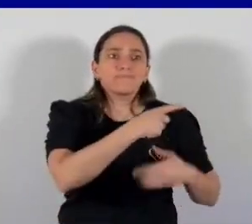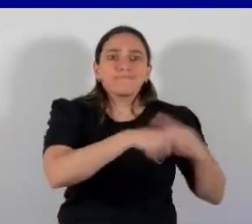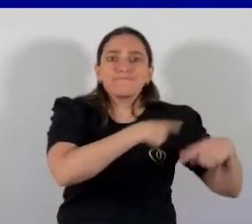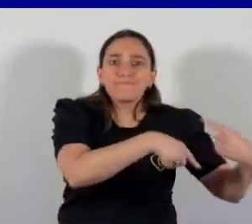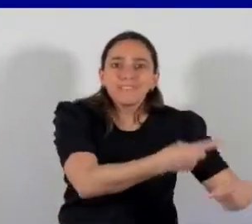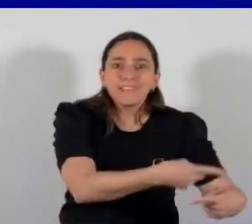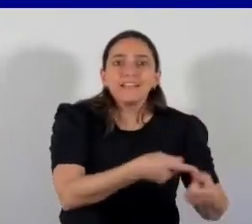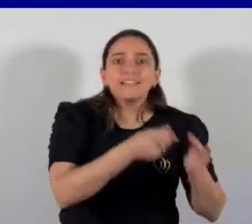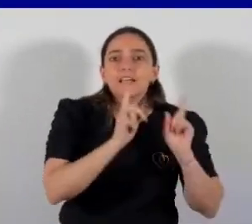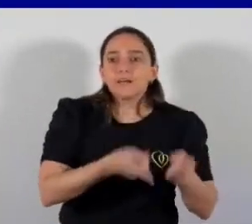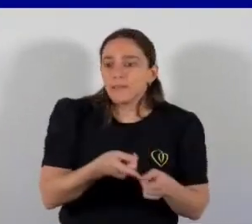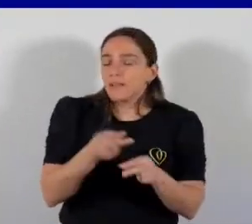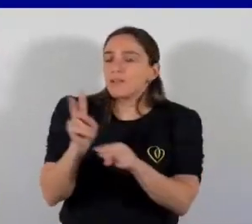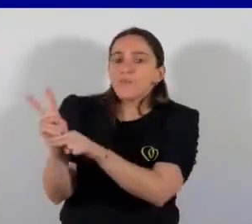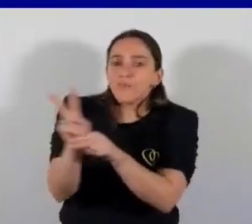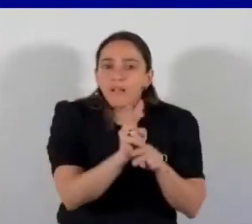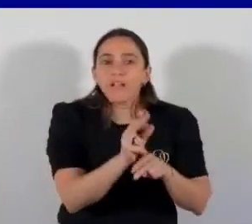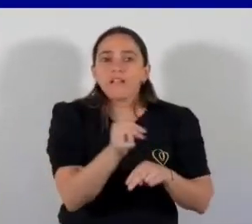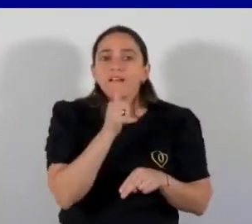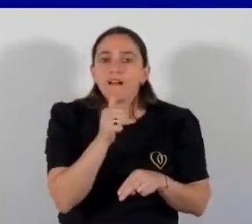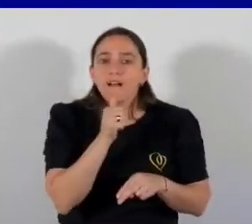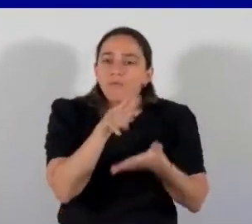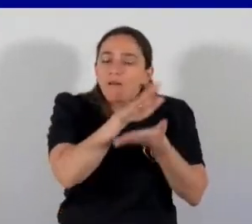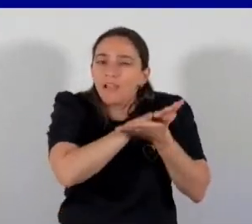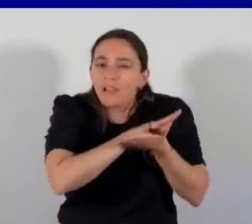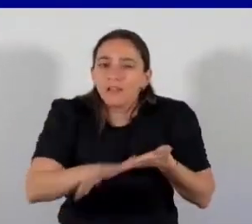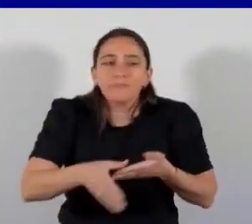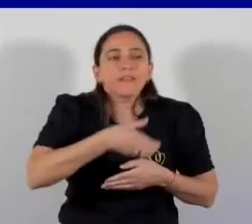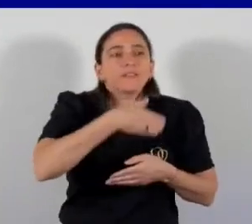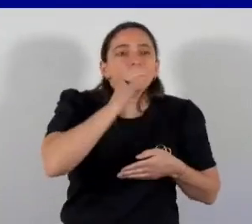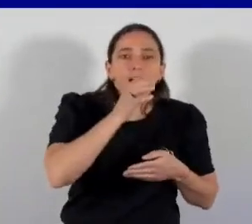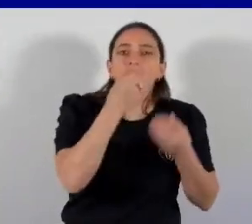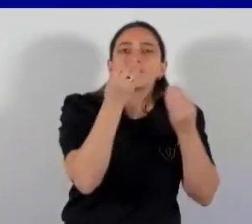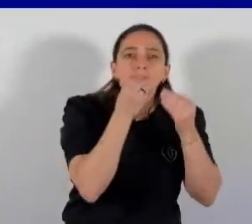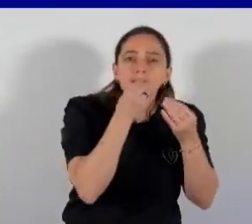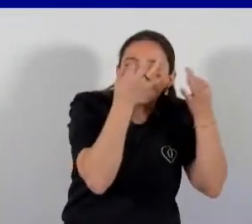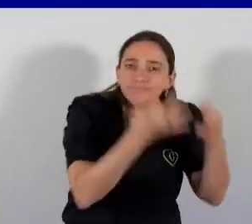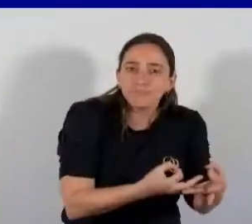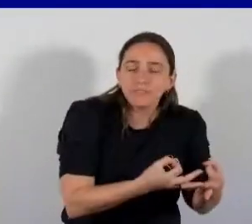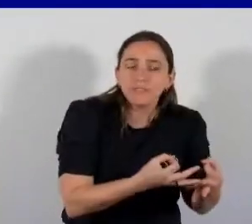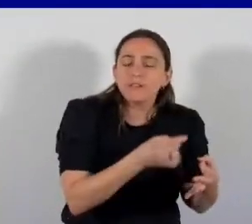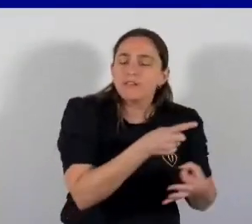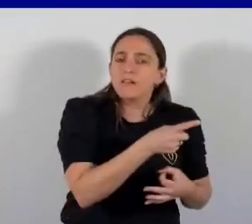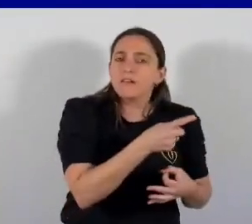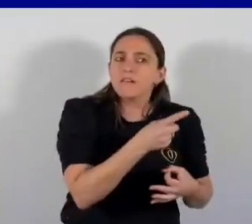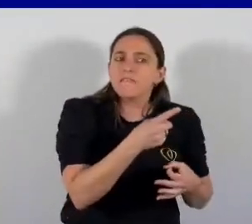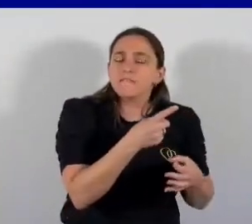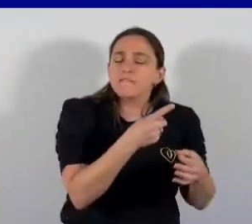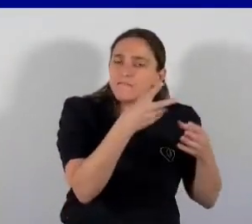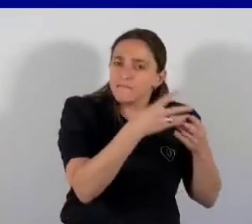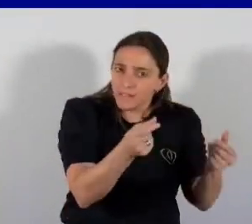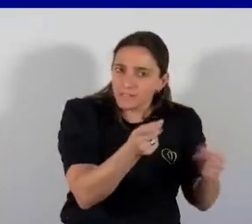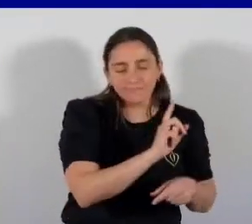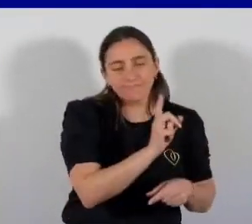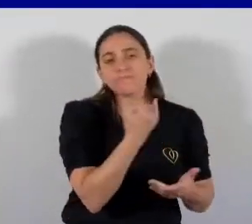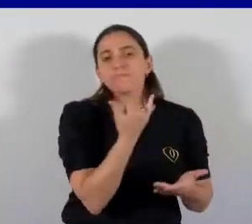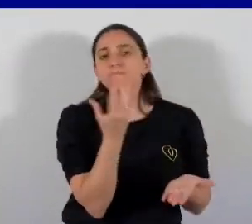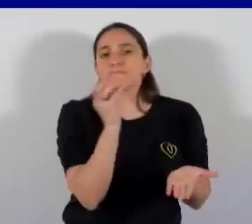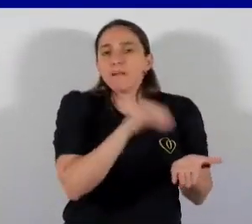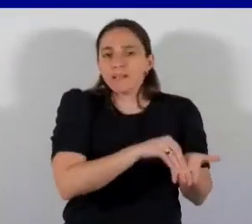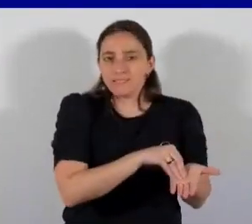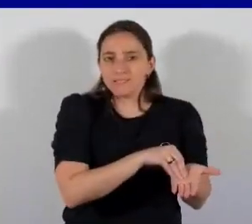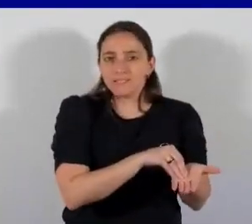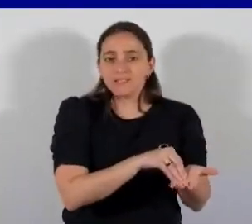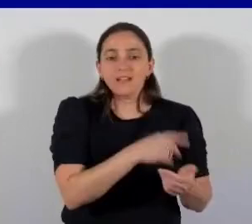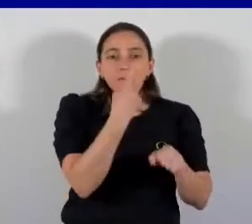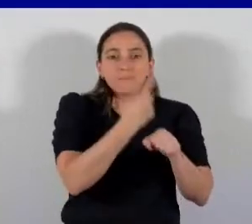obras de saneamiento. and so everything has to do with water in sanitation Pero works. eso no quedó ahí, digamos, en But that didn't stay there. la